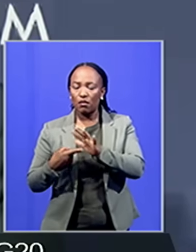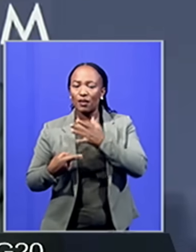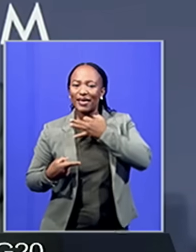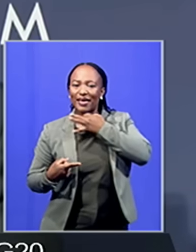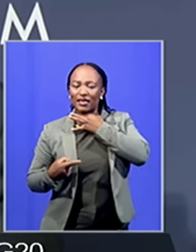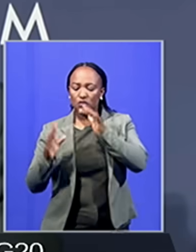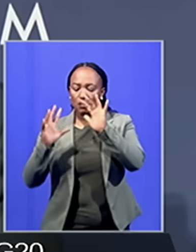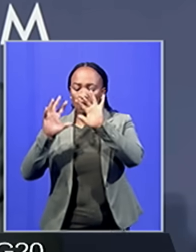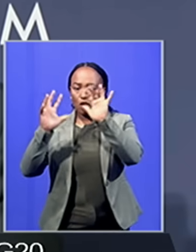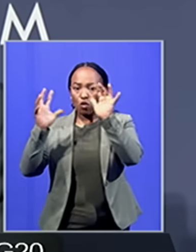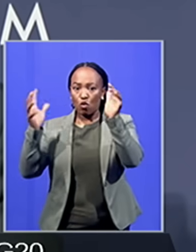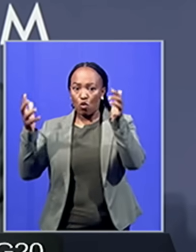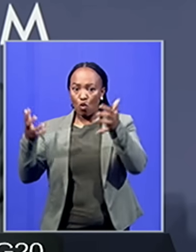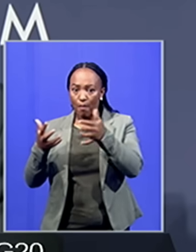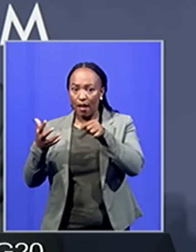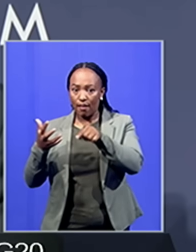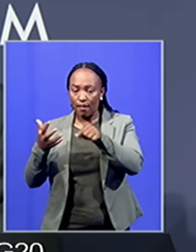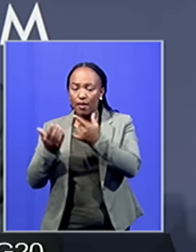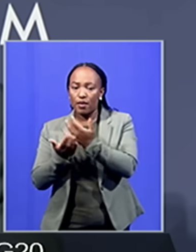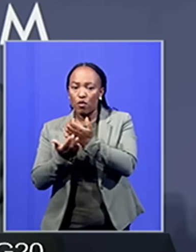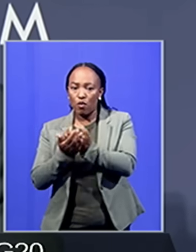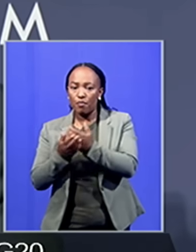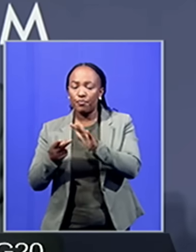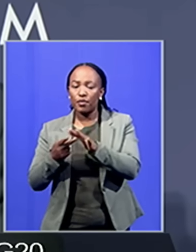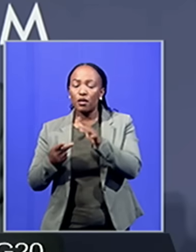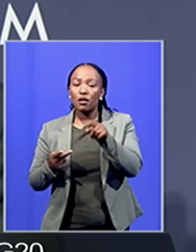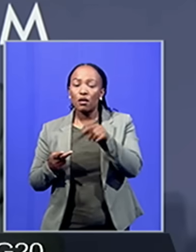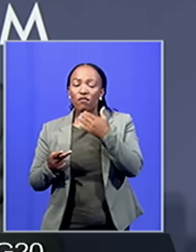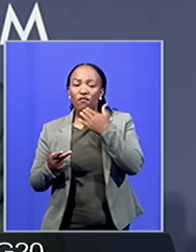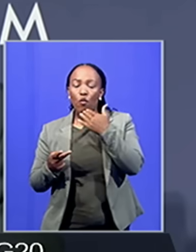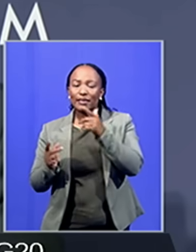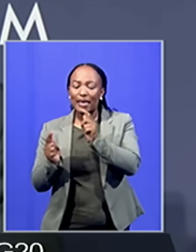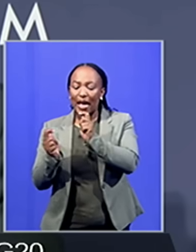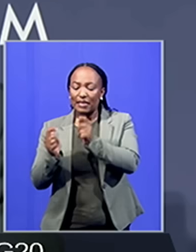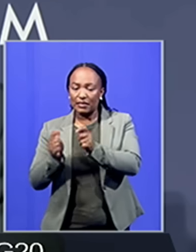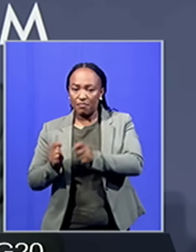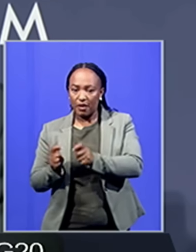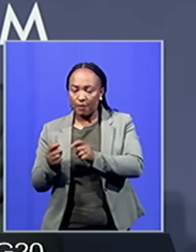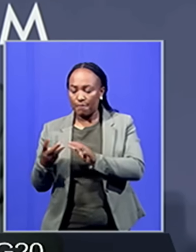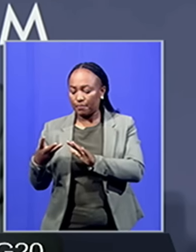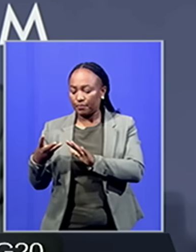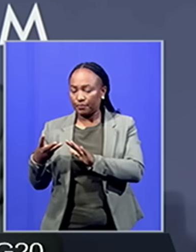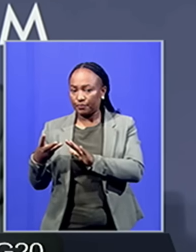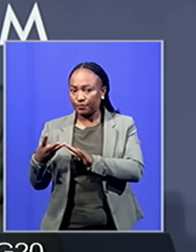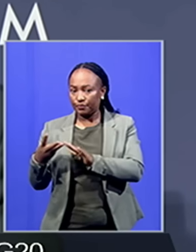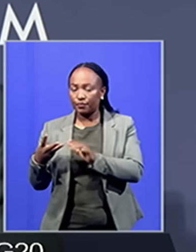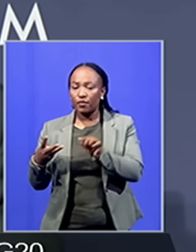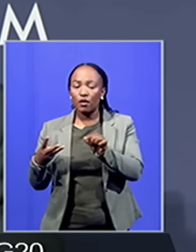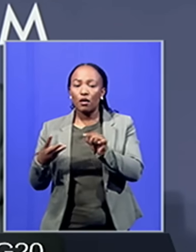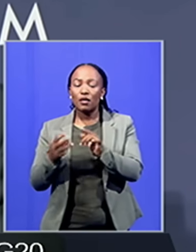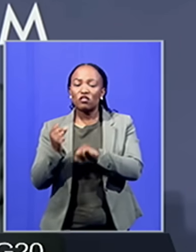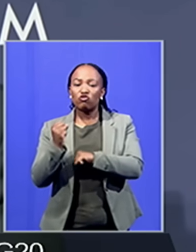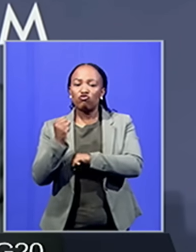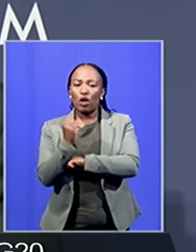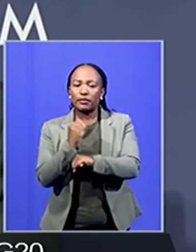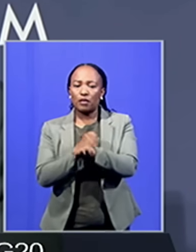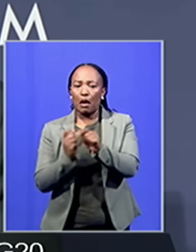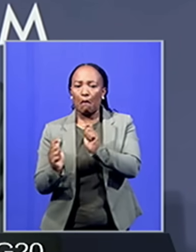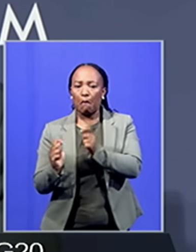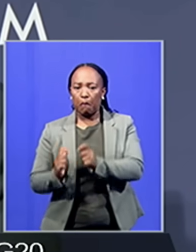economy, policy adjustment and enhanced cooperation. B, macroeconomic policies and structural reforms for